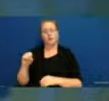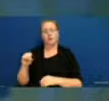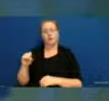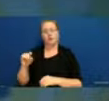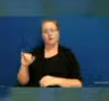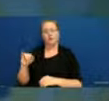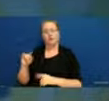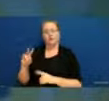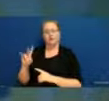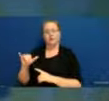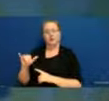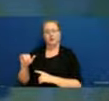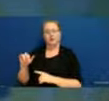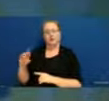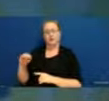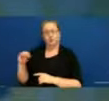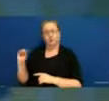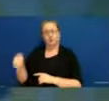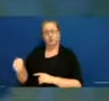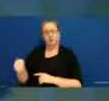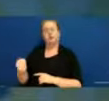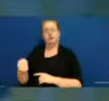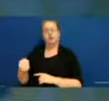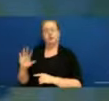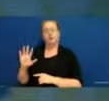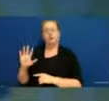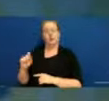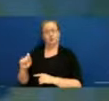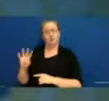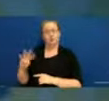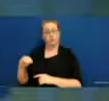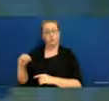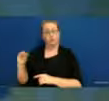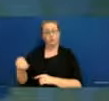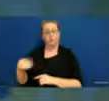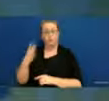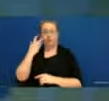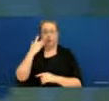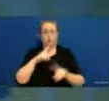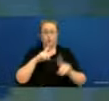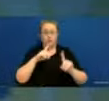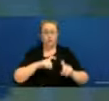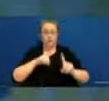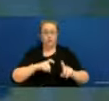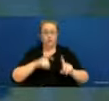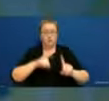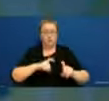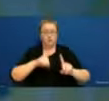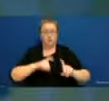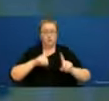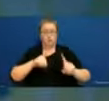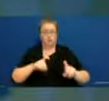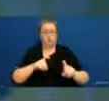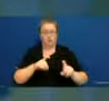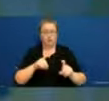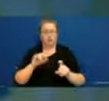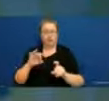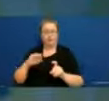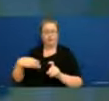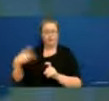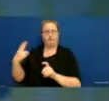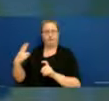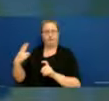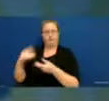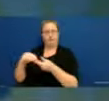is there's a couple of things with that. We worry about test positivity if we're testing large numbers of people and